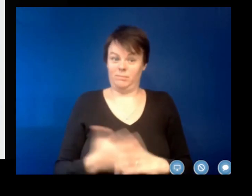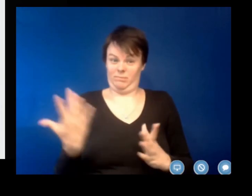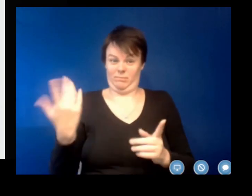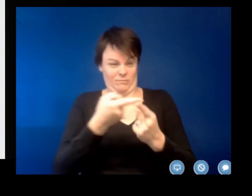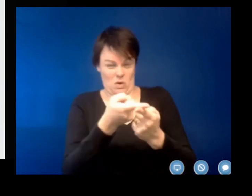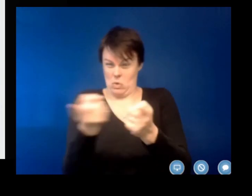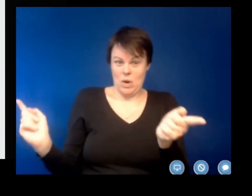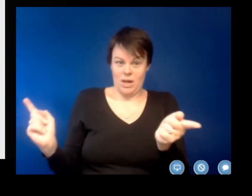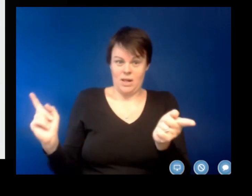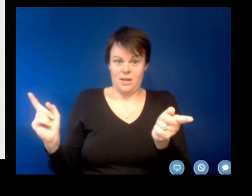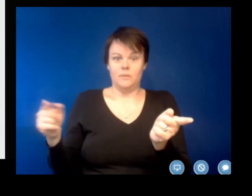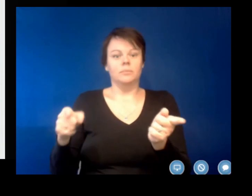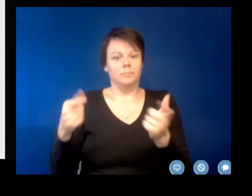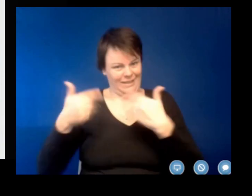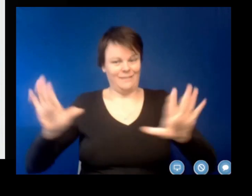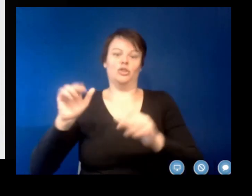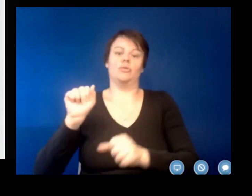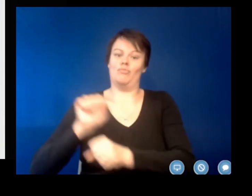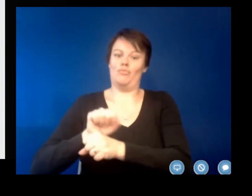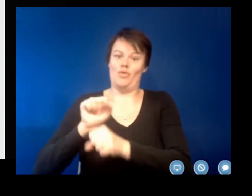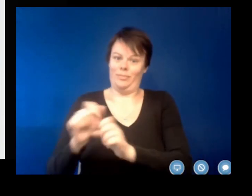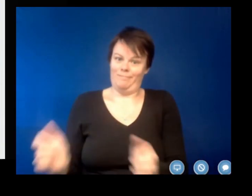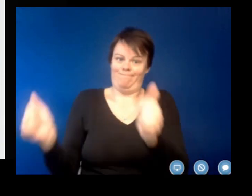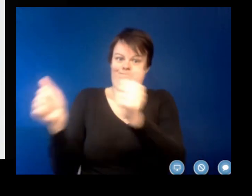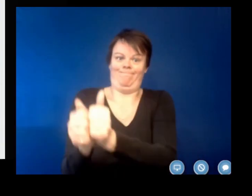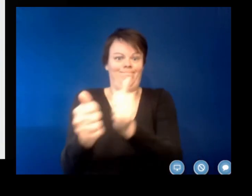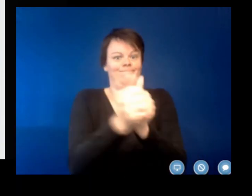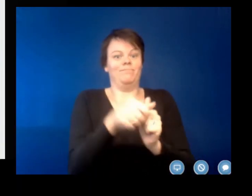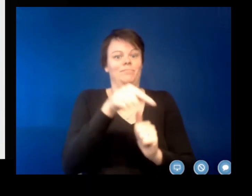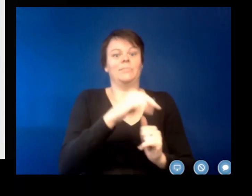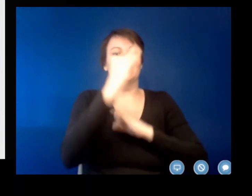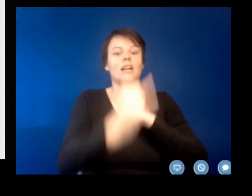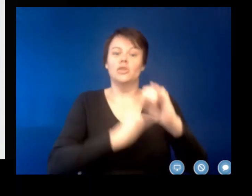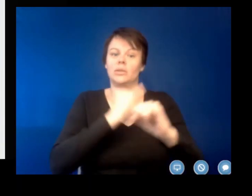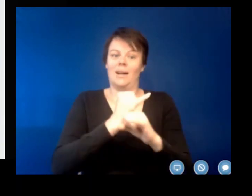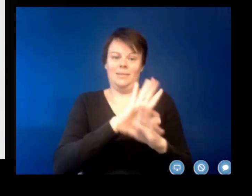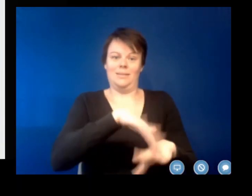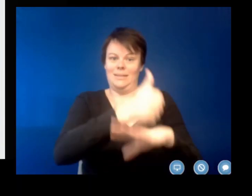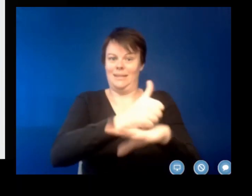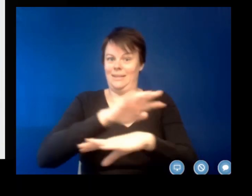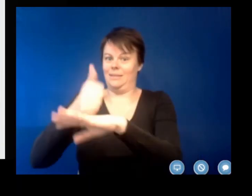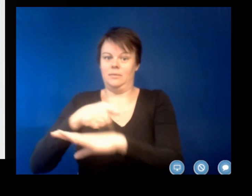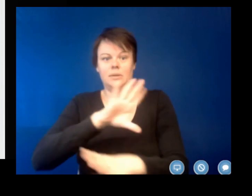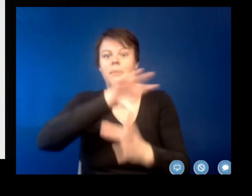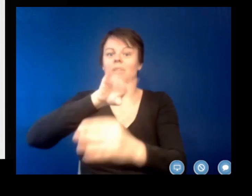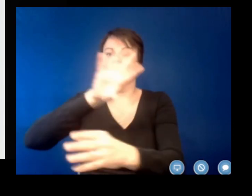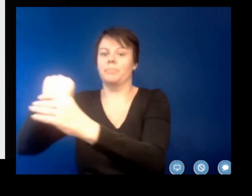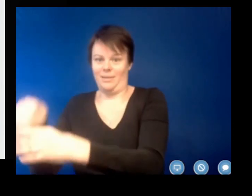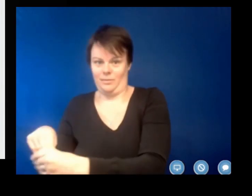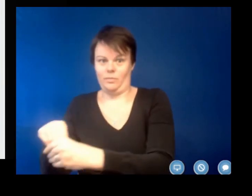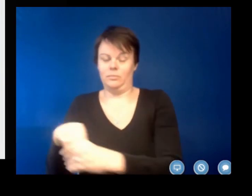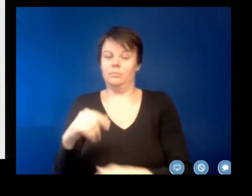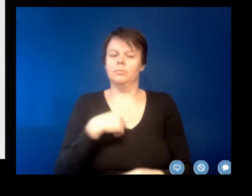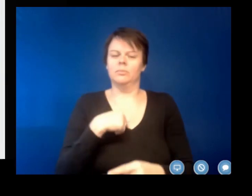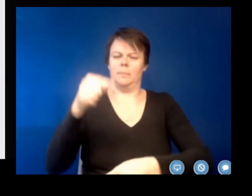see others on an equal level. They locate differences in different forms